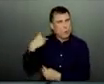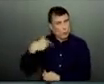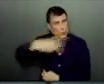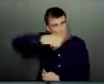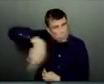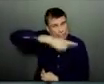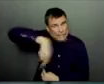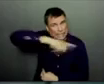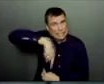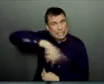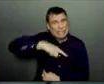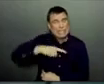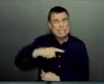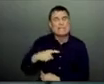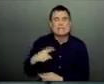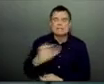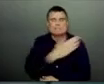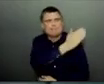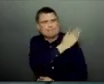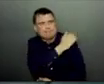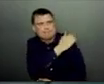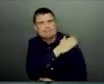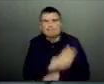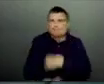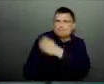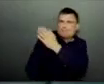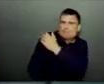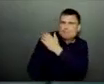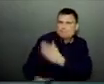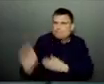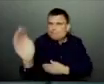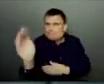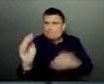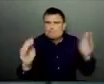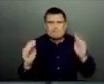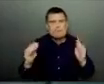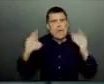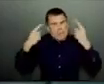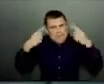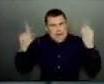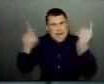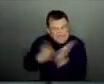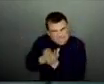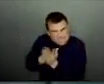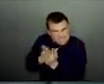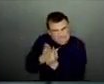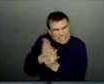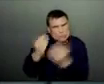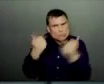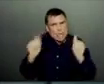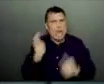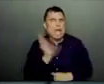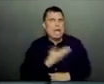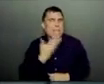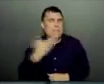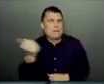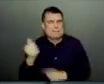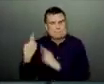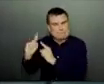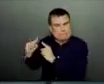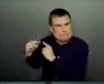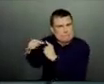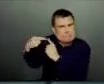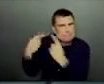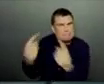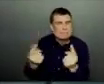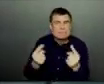I know that some people's plans have changed for this evening. One of my team members for example, cancelled her 9-15 reservation for